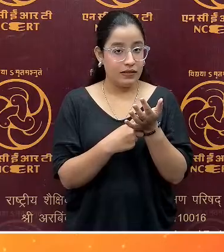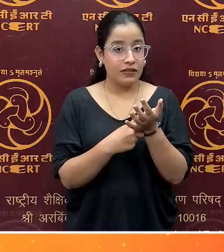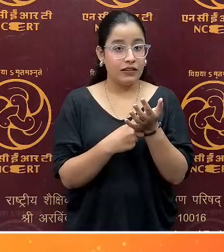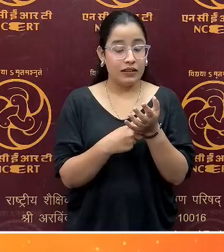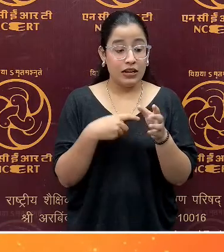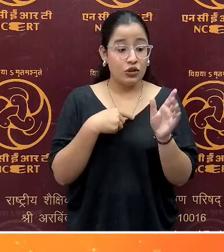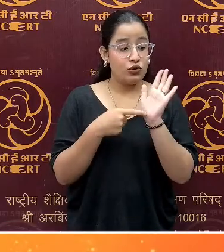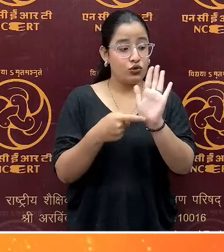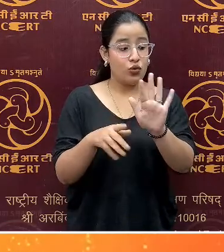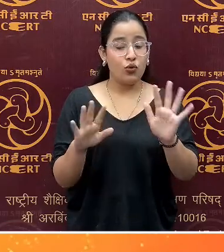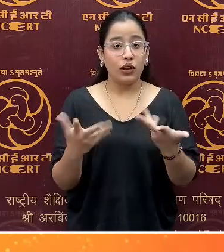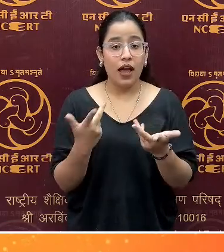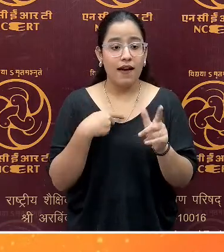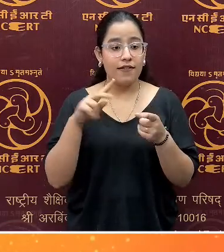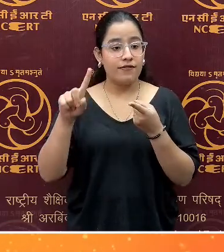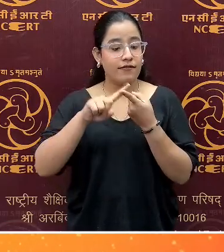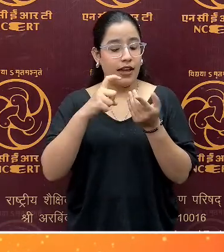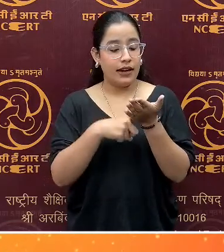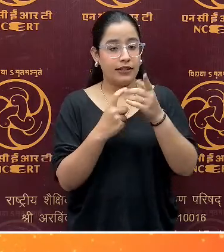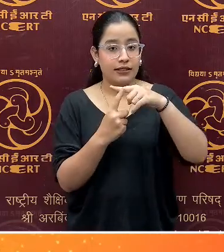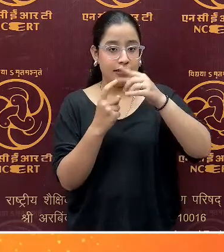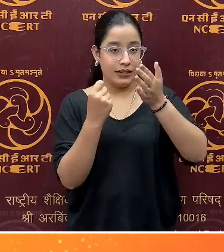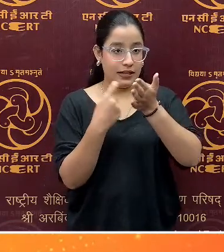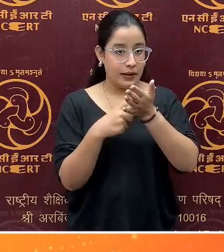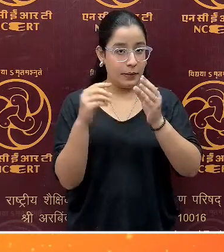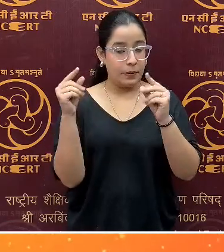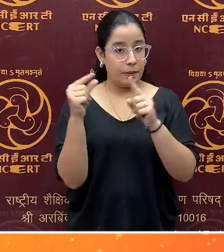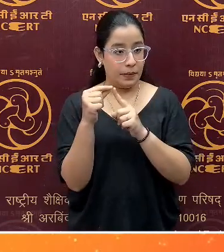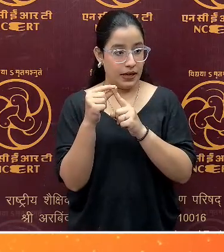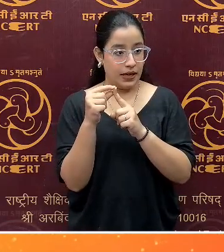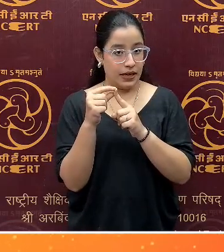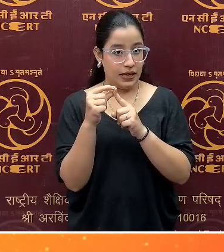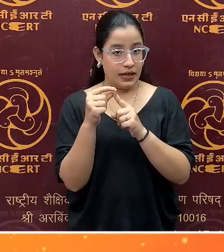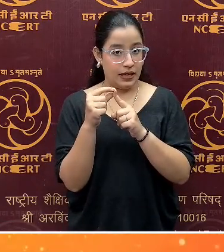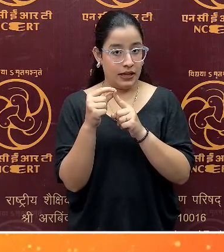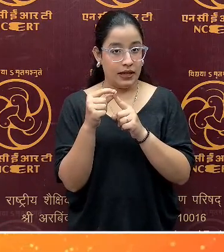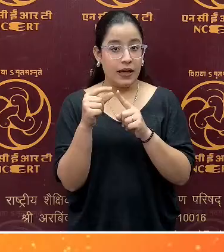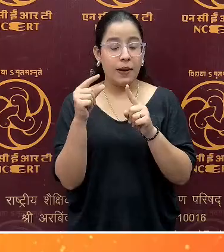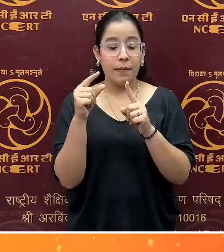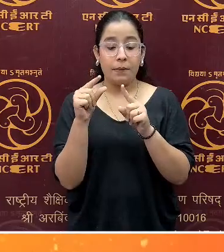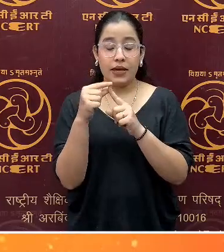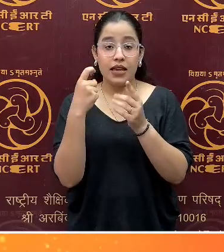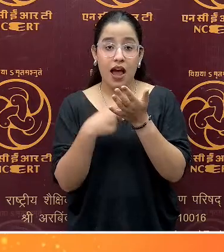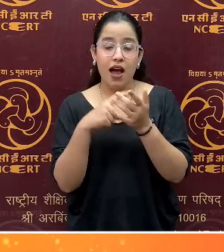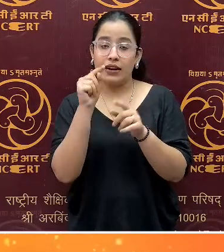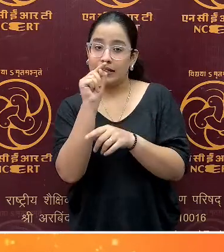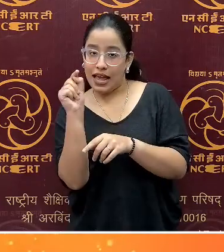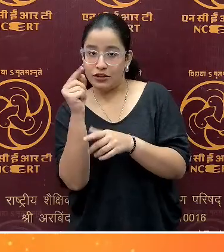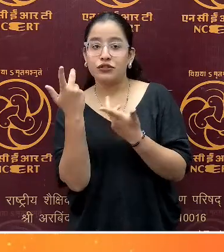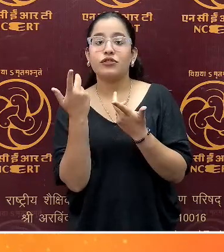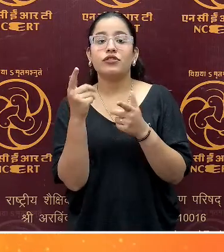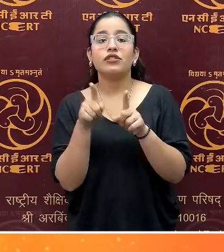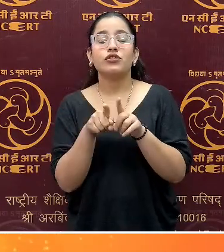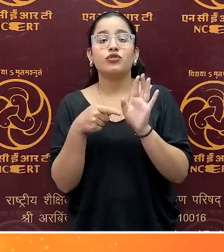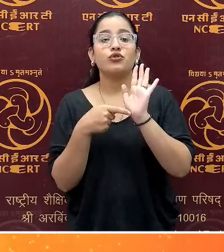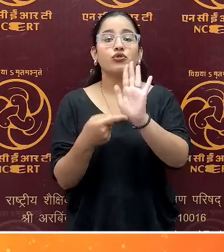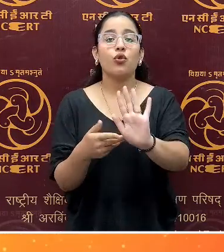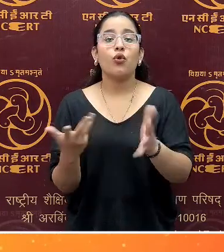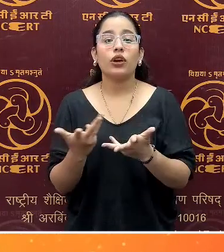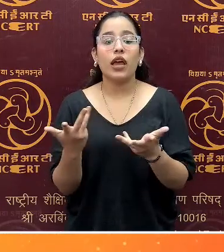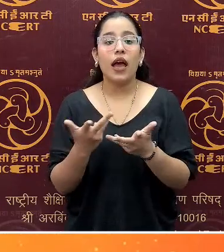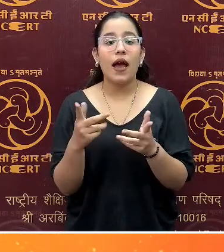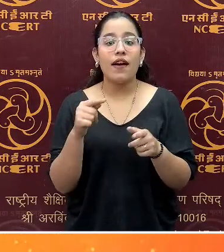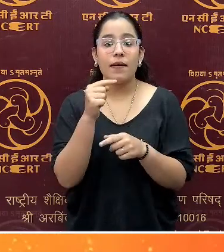it represents the vector B, then PR dash. This represents the